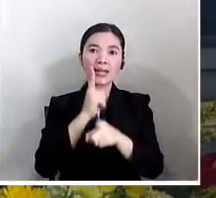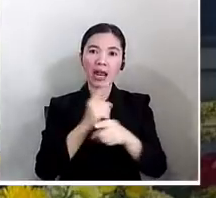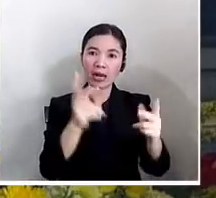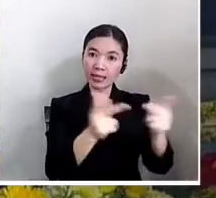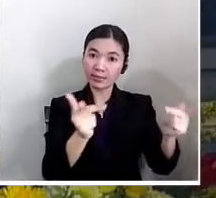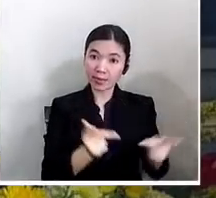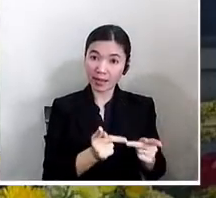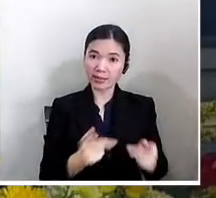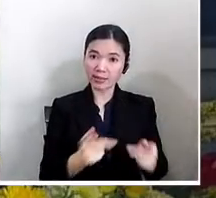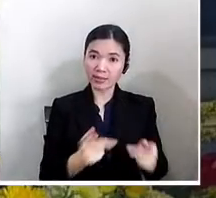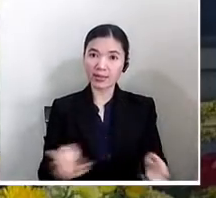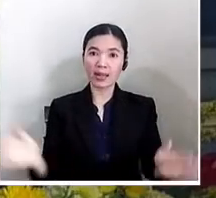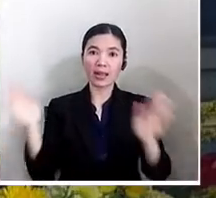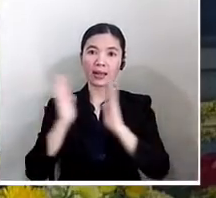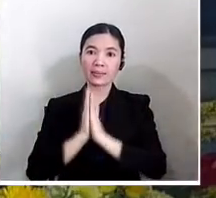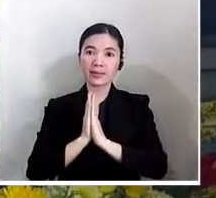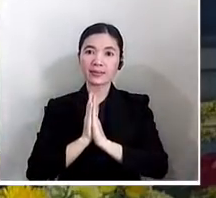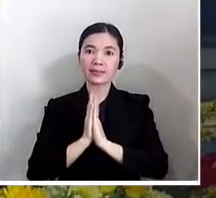Amen.